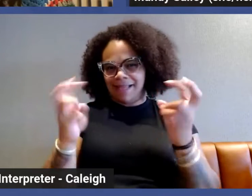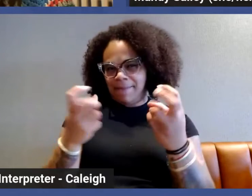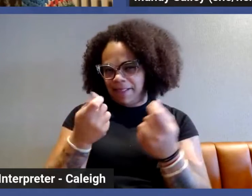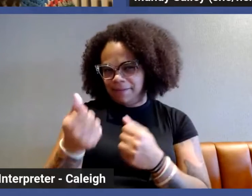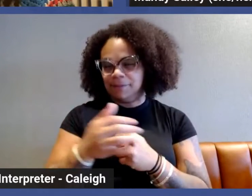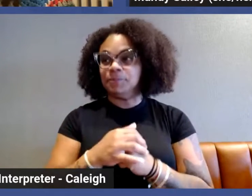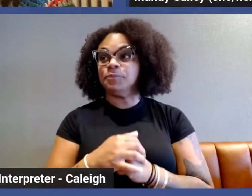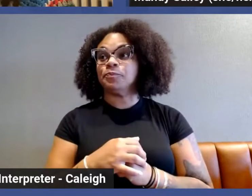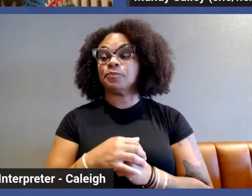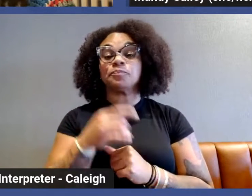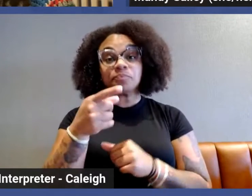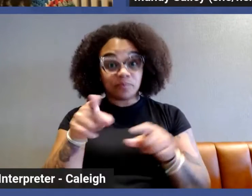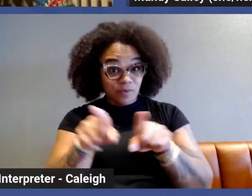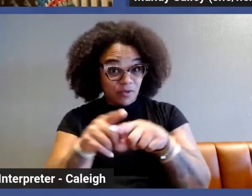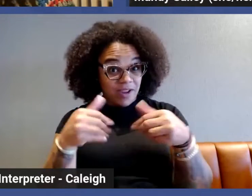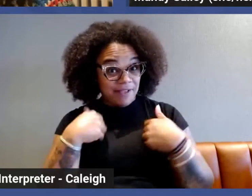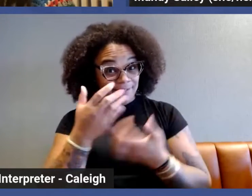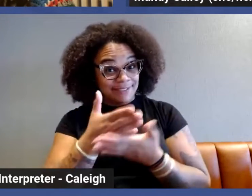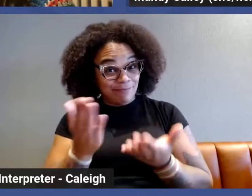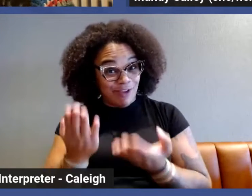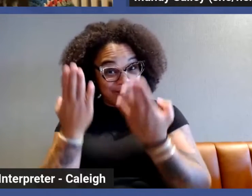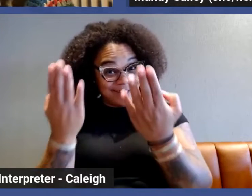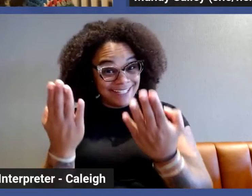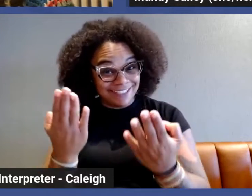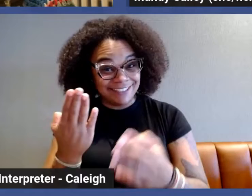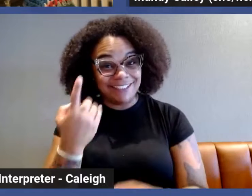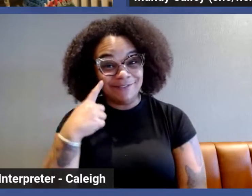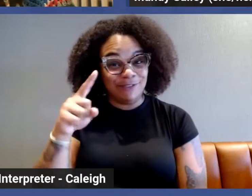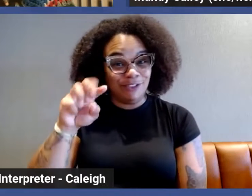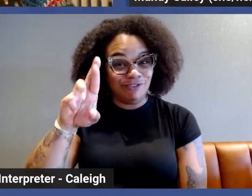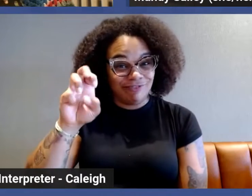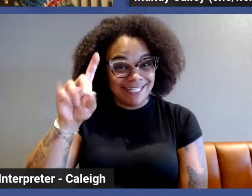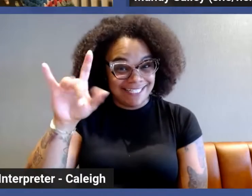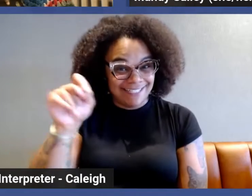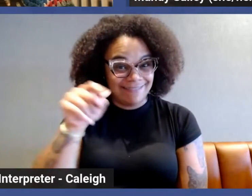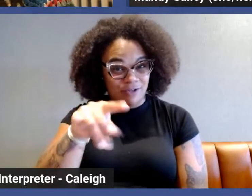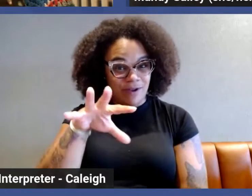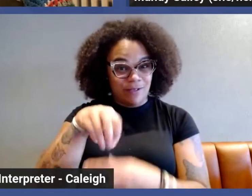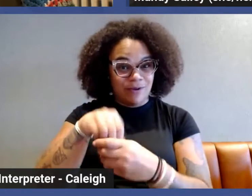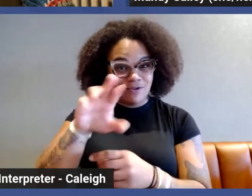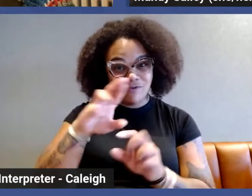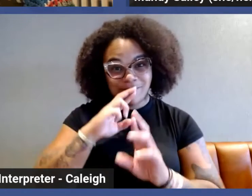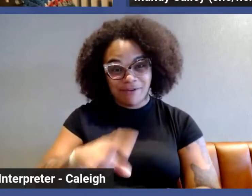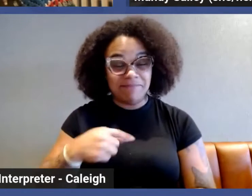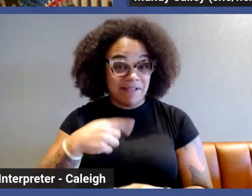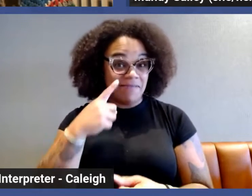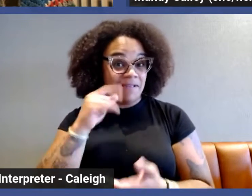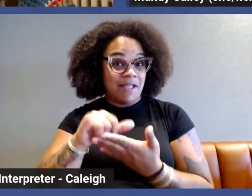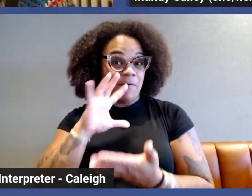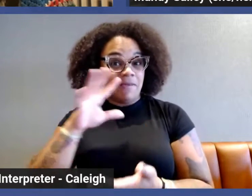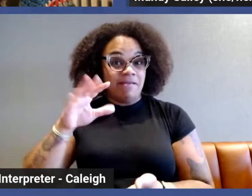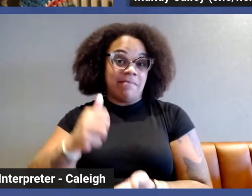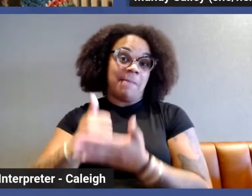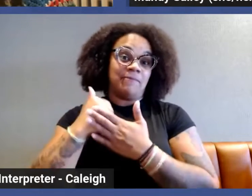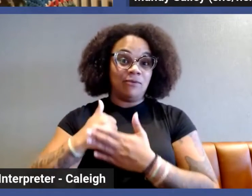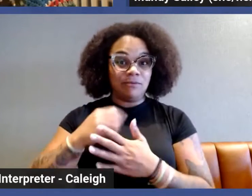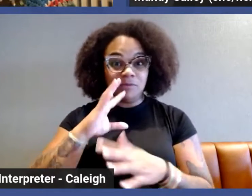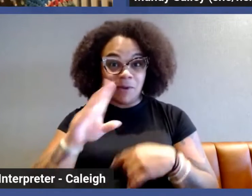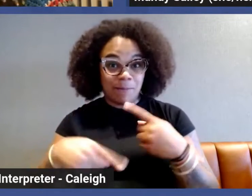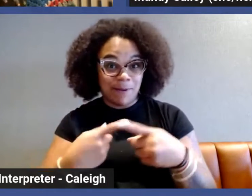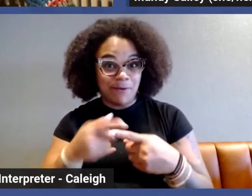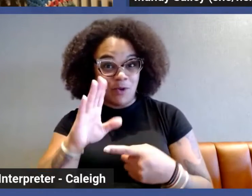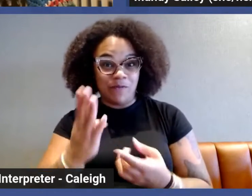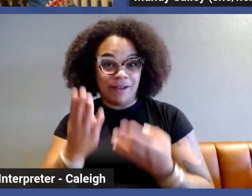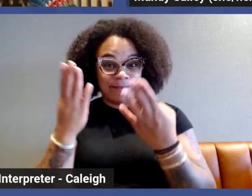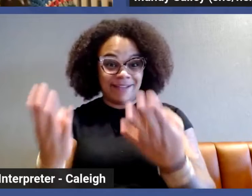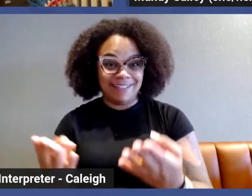some recommendations for Reddit. That you included in the report, which I think would be helpful to talk about. So yeah,